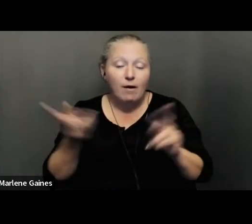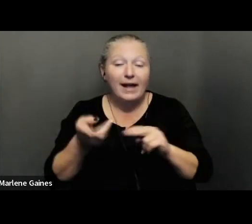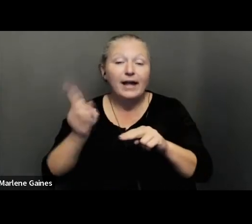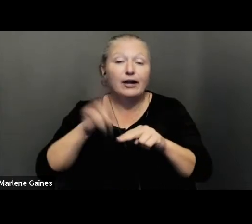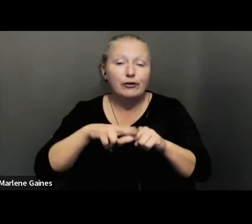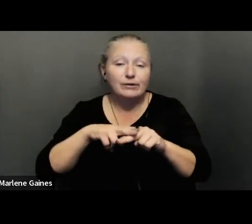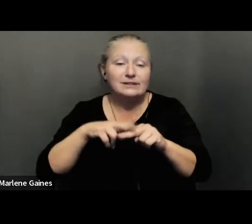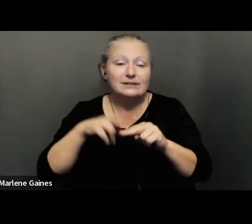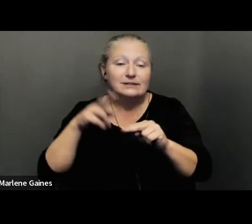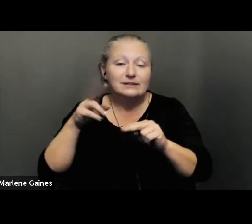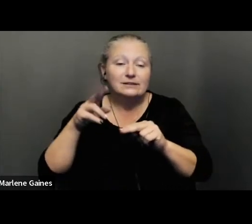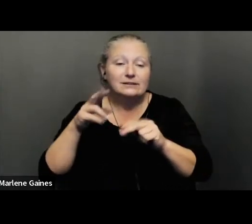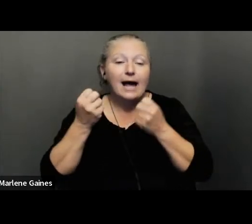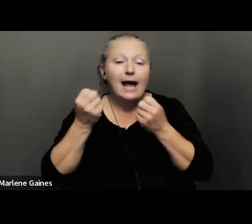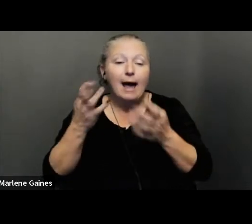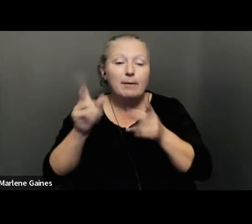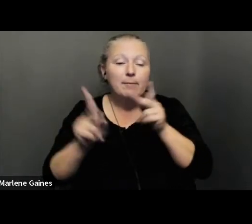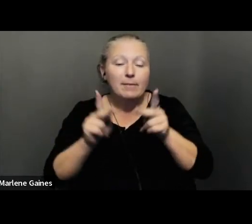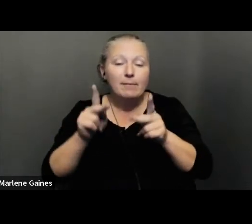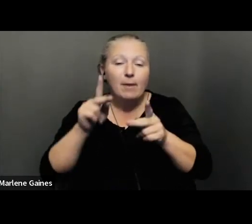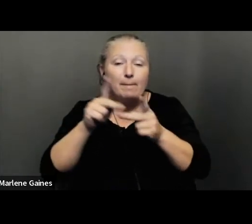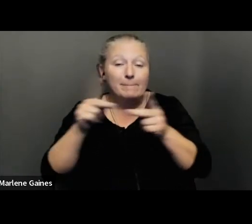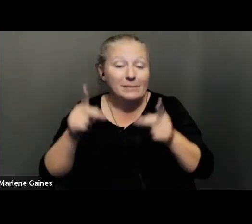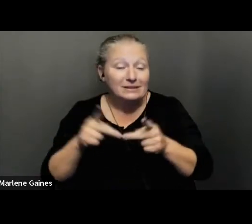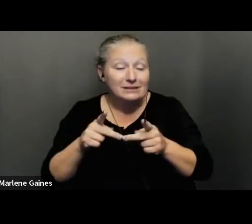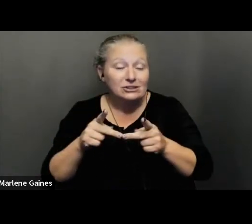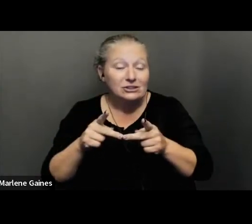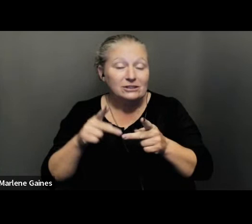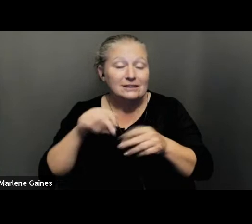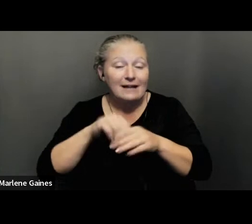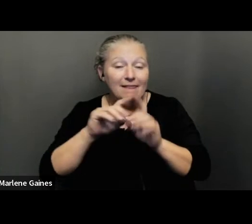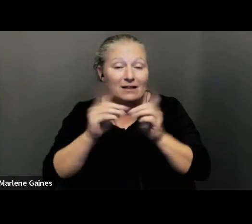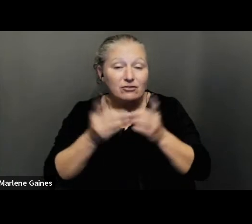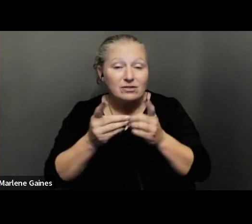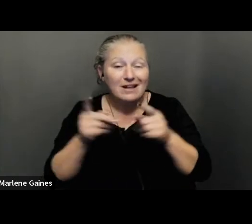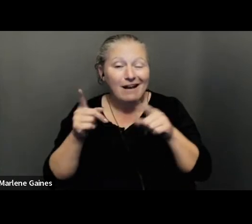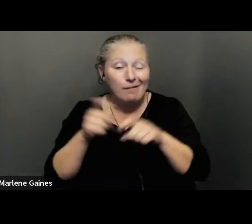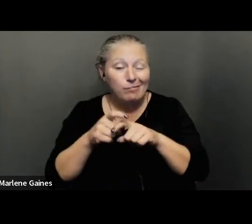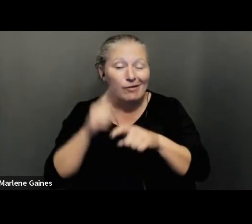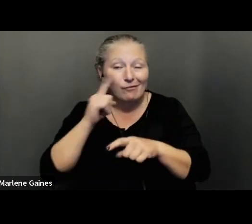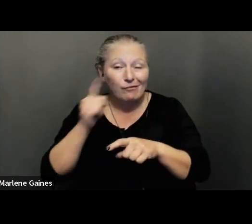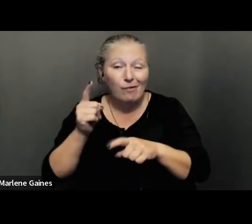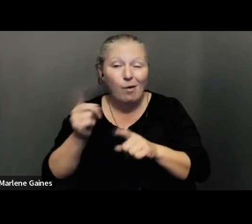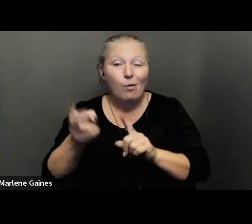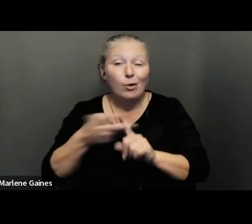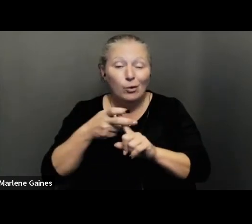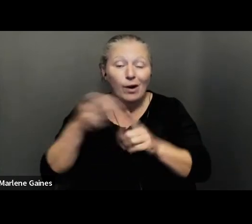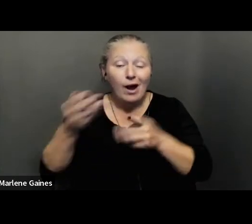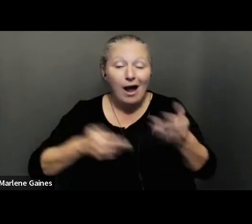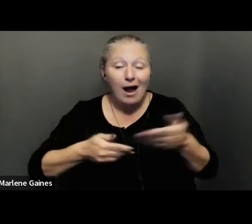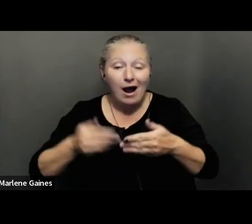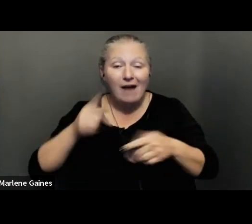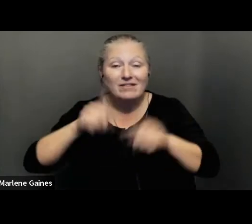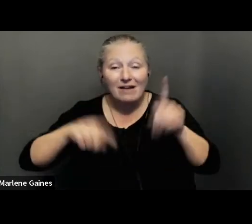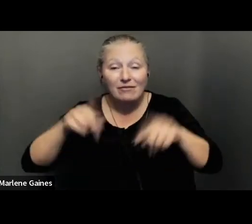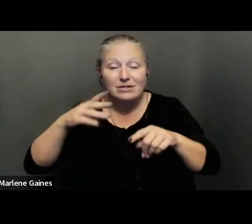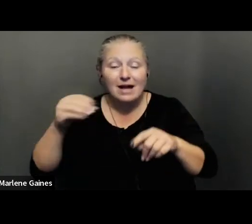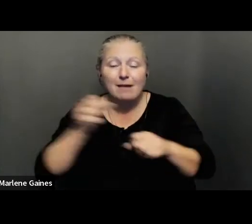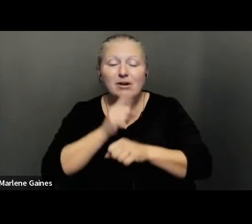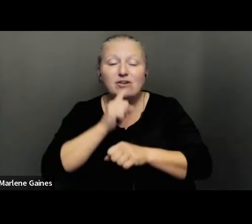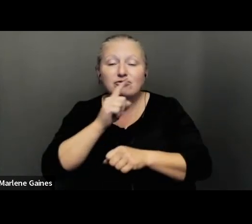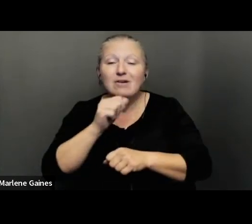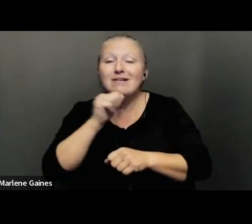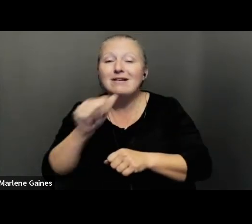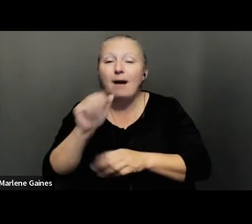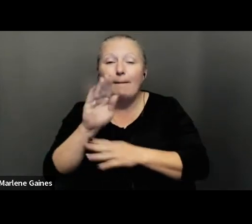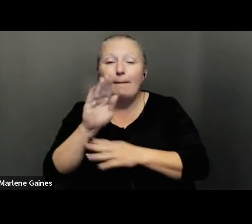in the number of individual positions in the district, the complexity of recruiting and hiring for diversity and ensuring an unbiased